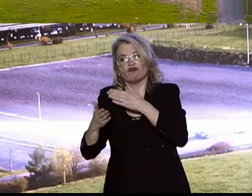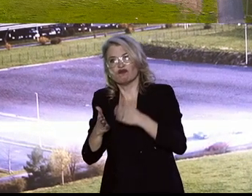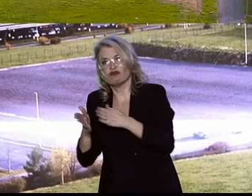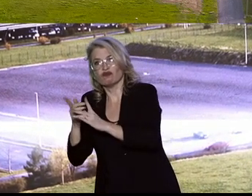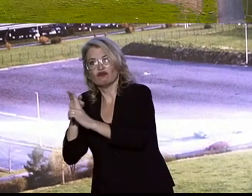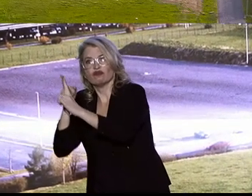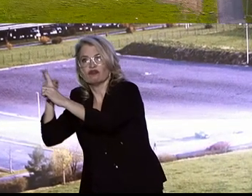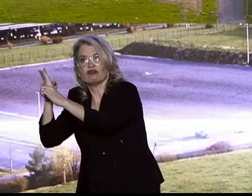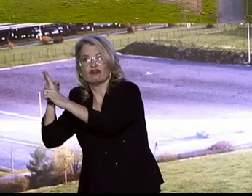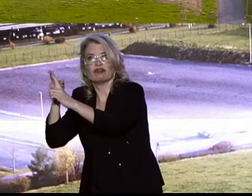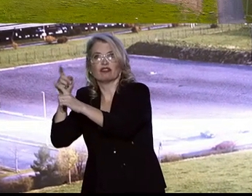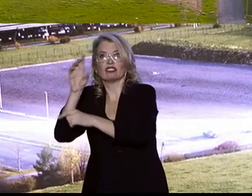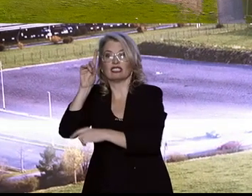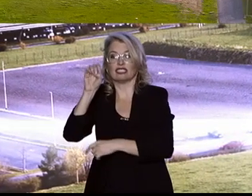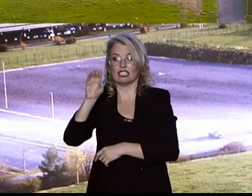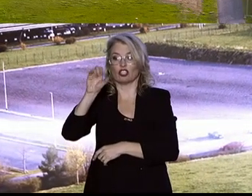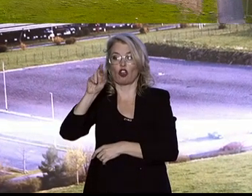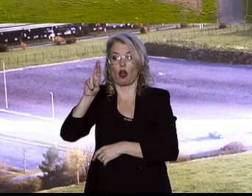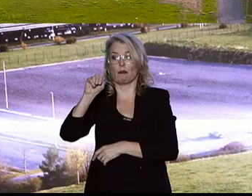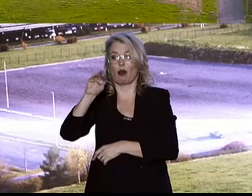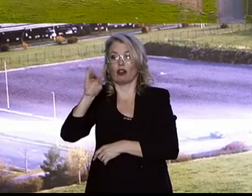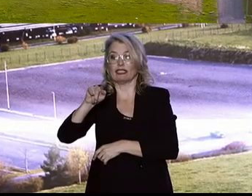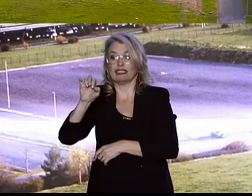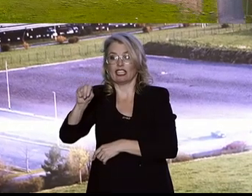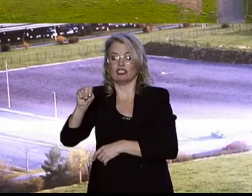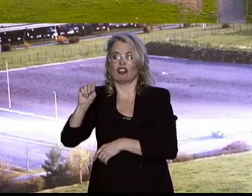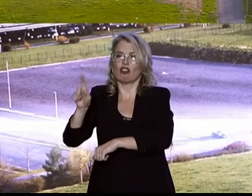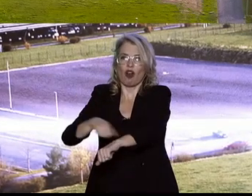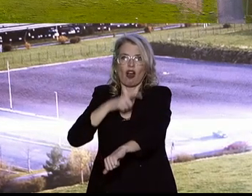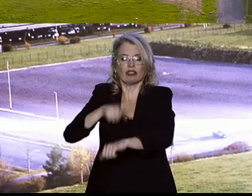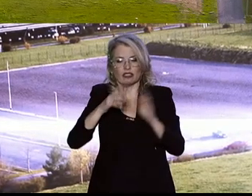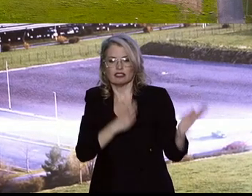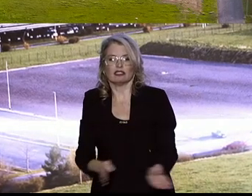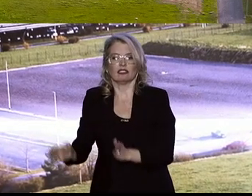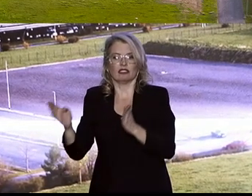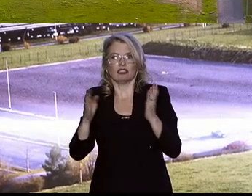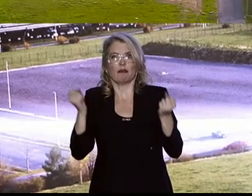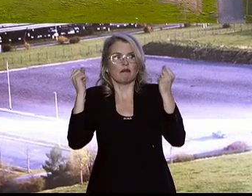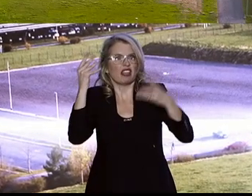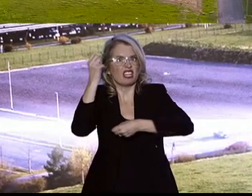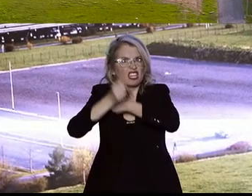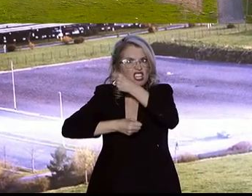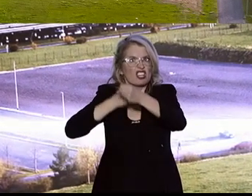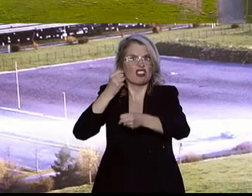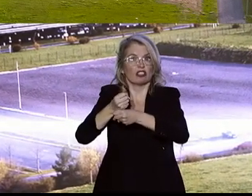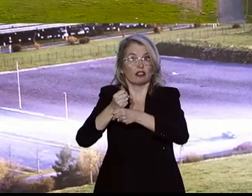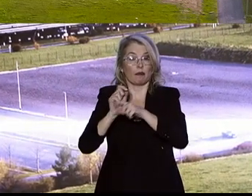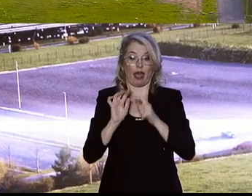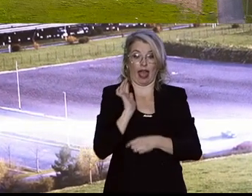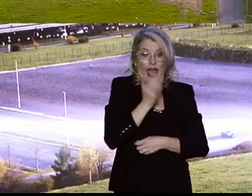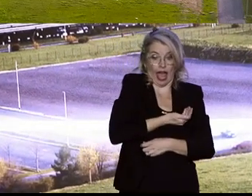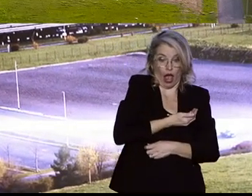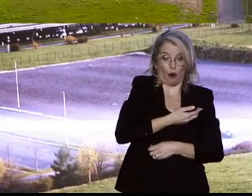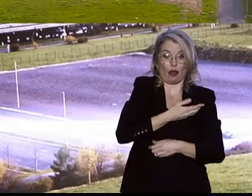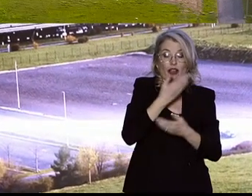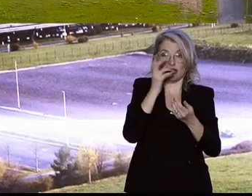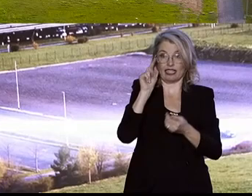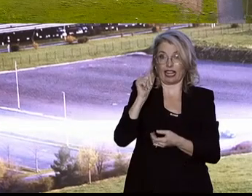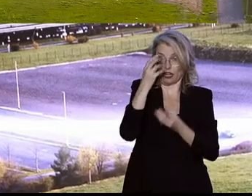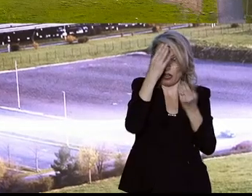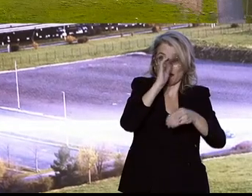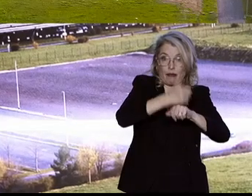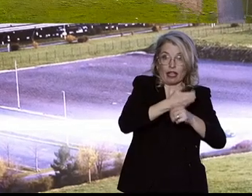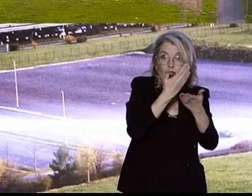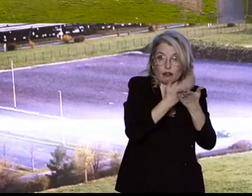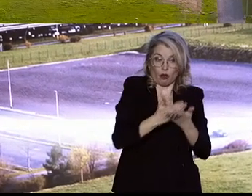to decarbonization take a long time to draw up, even years. but our data-based approach